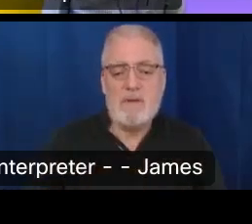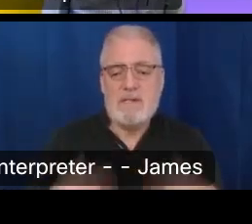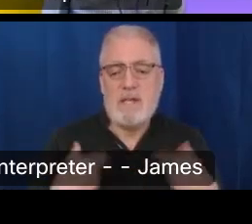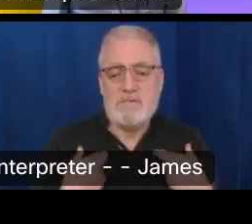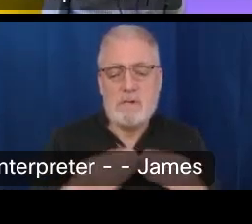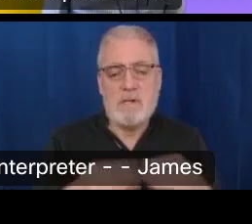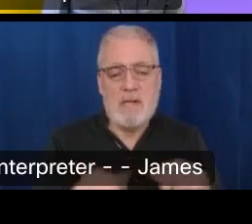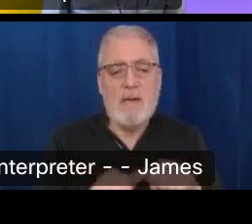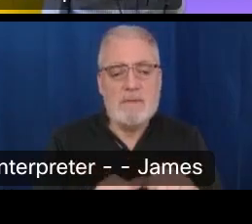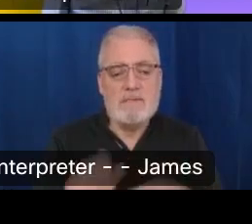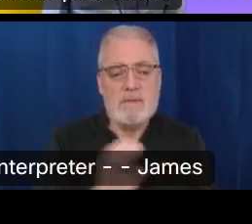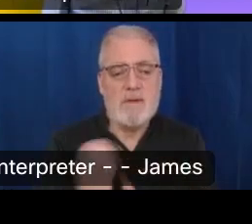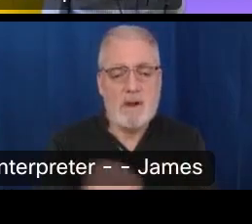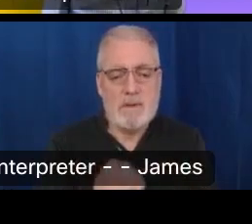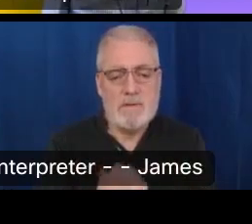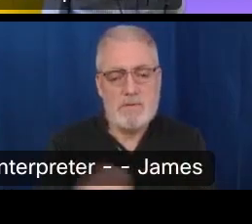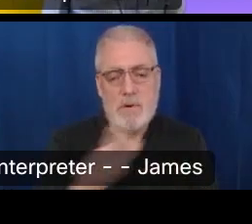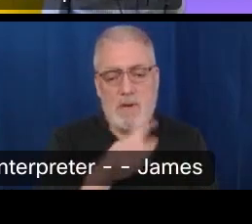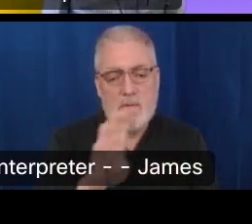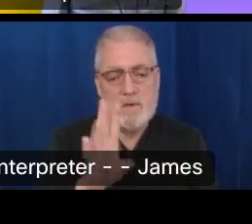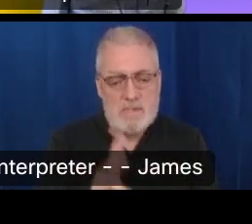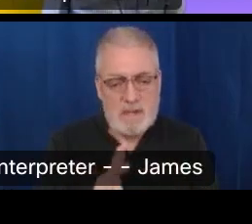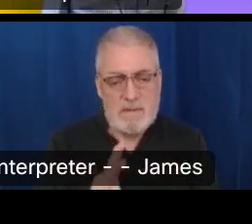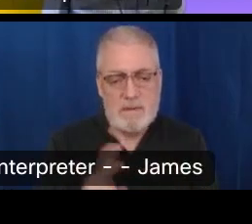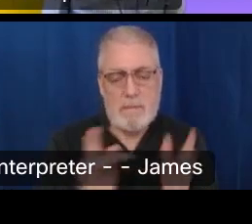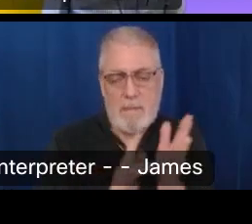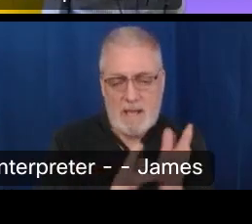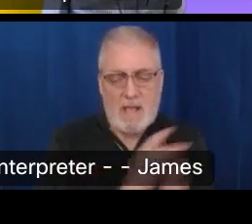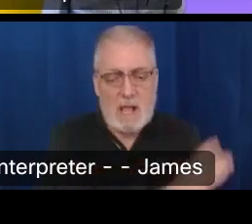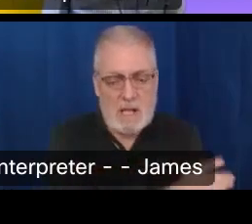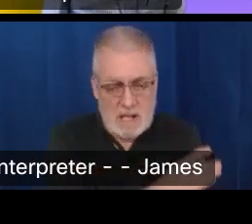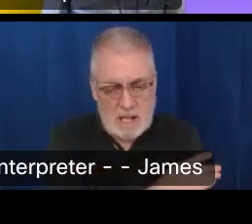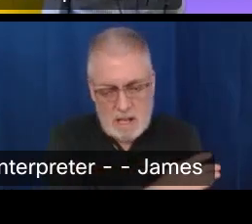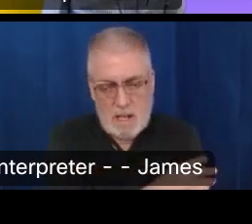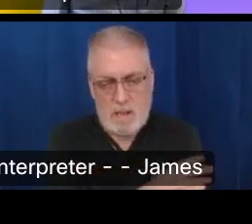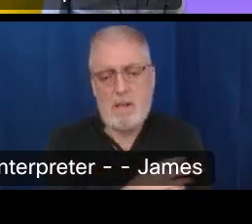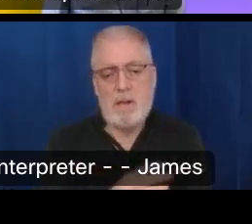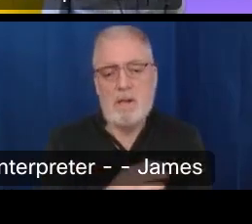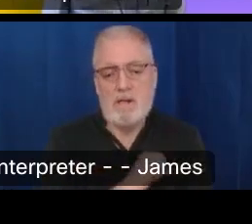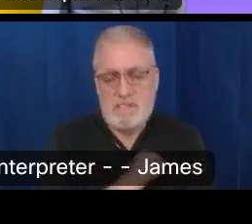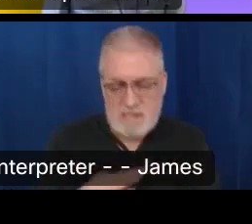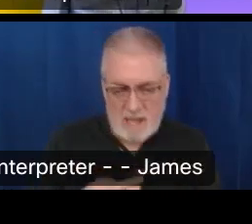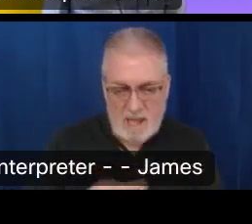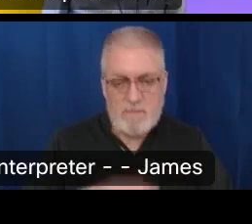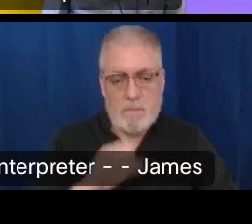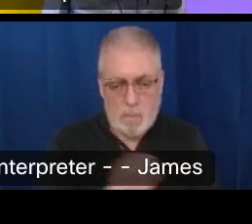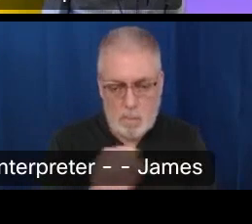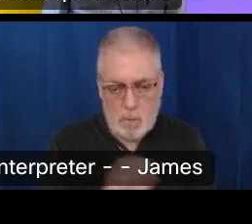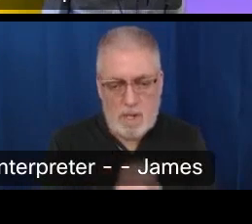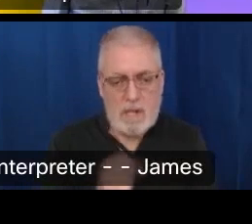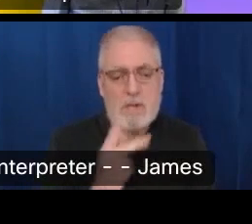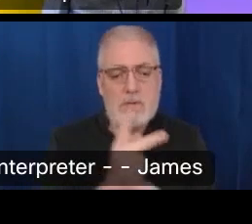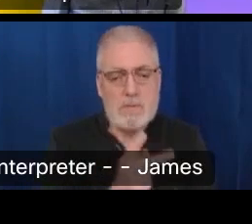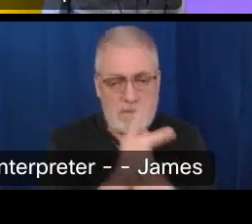you're in the community. This includes medical and clinical intervention supervision. Length of stay